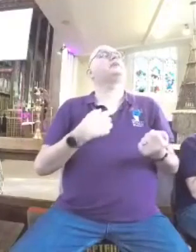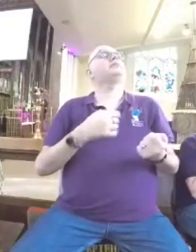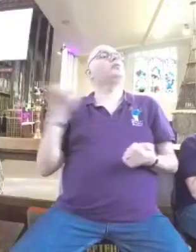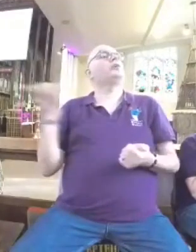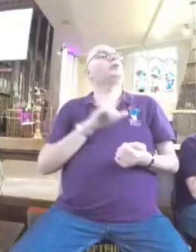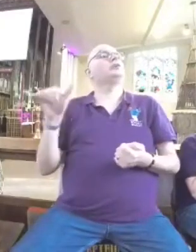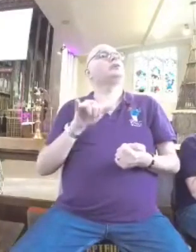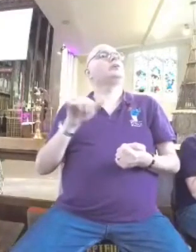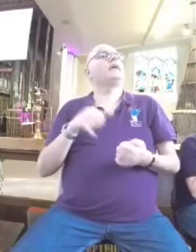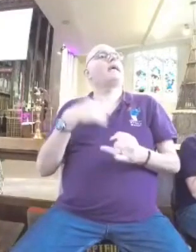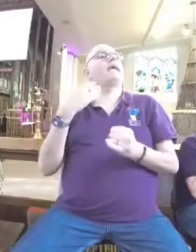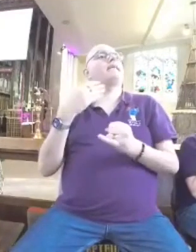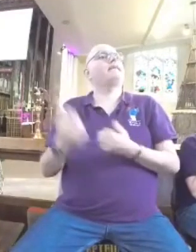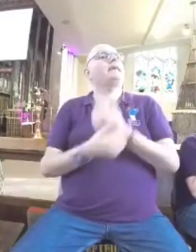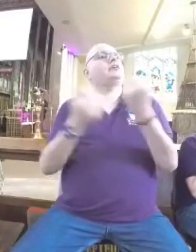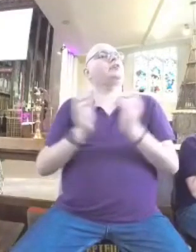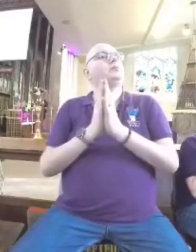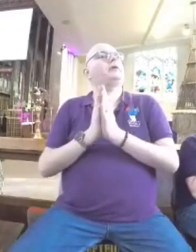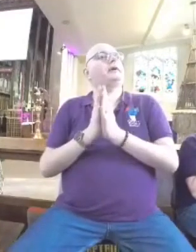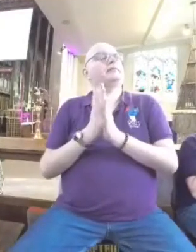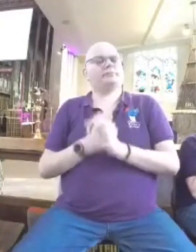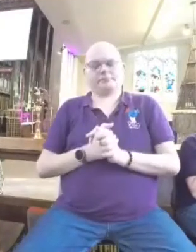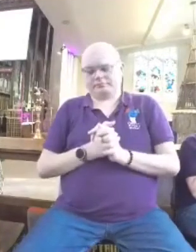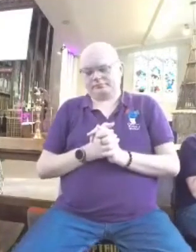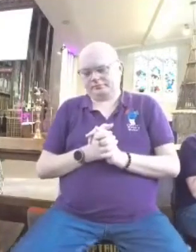I'm going to end in a prayer and then I'll leave you to think about what I've said.